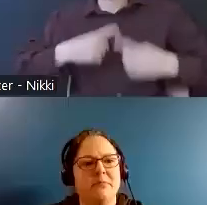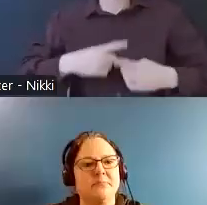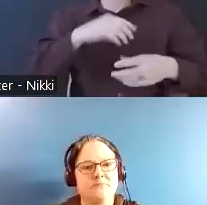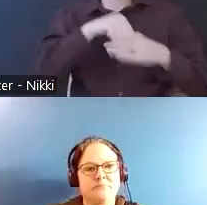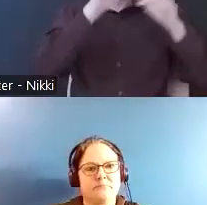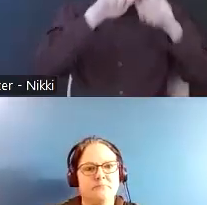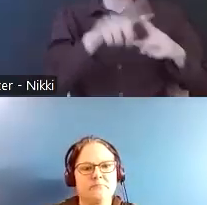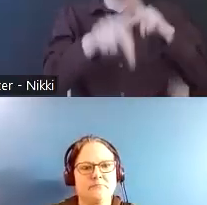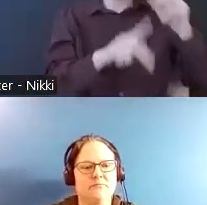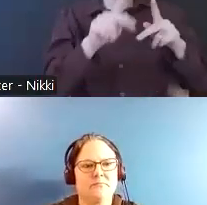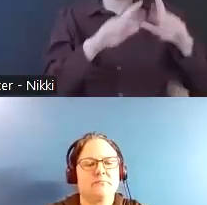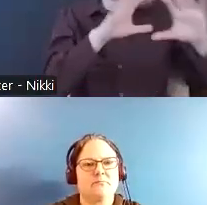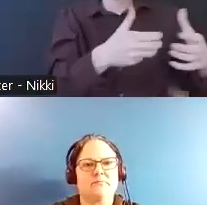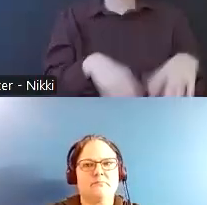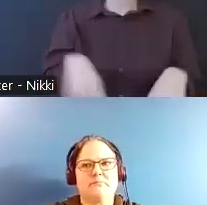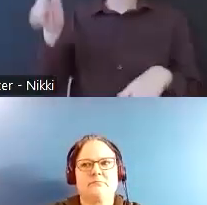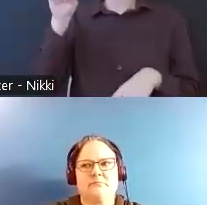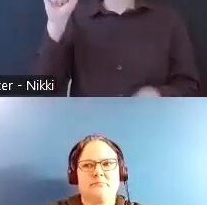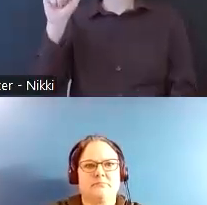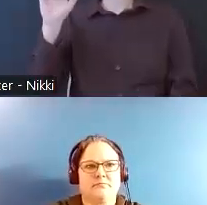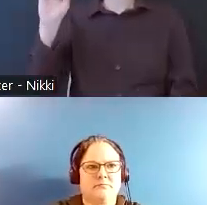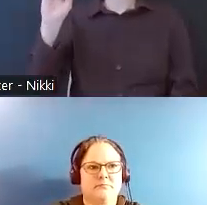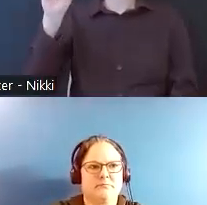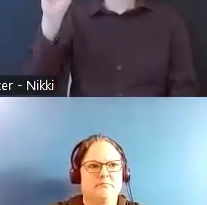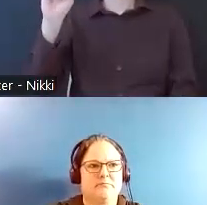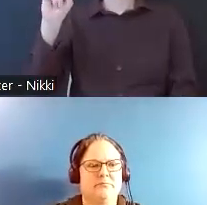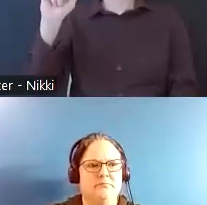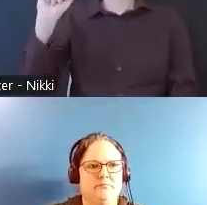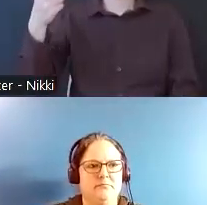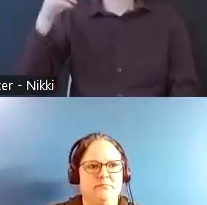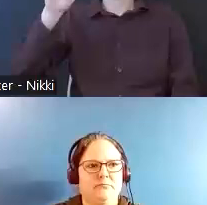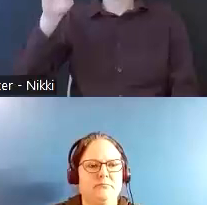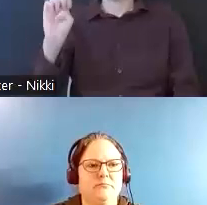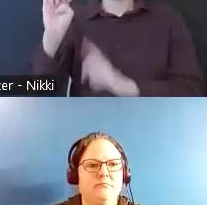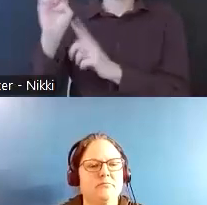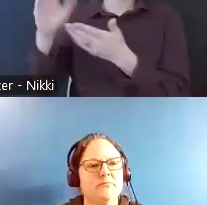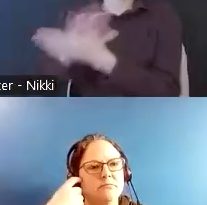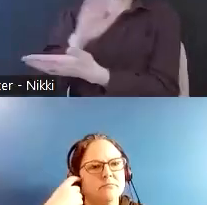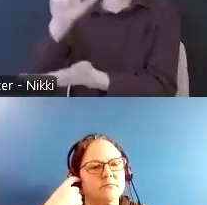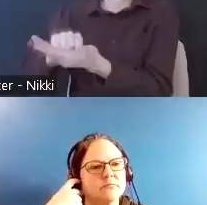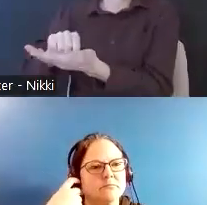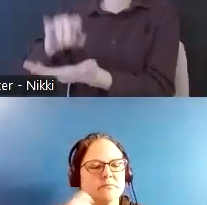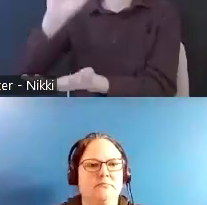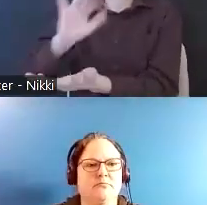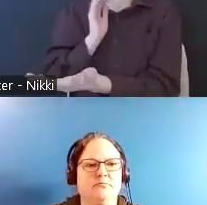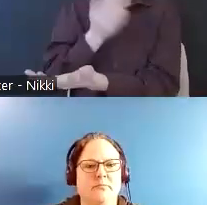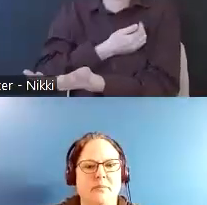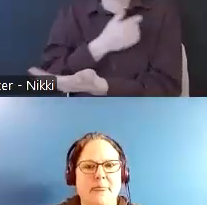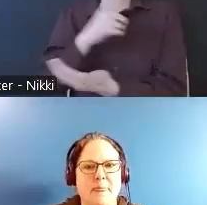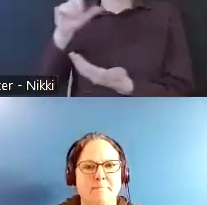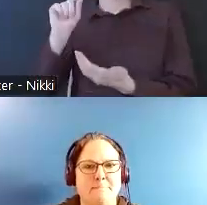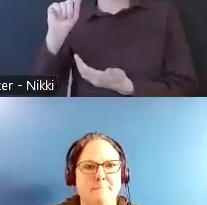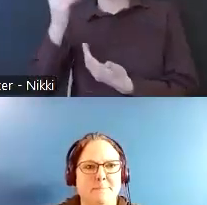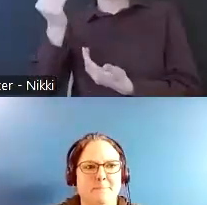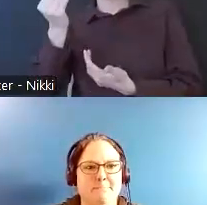Donahoe 2014 paper was ours. We analyzed Medicare claims, Medicaid, UPMC health plan, and